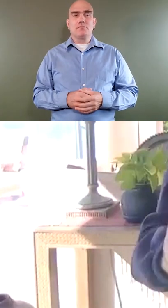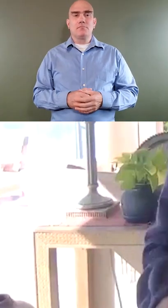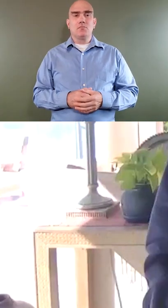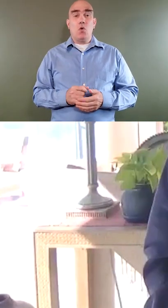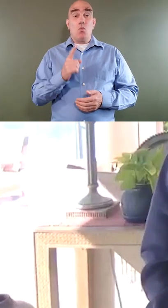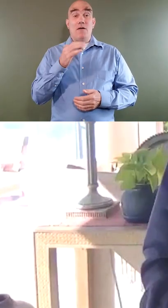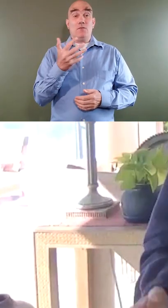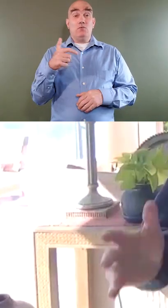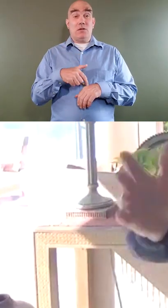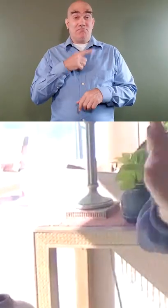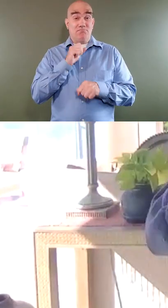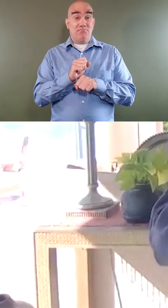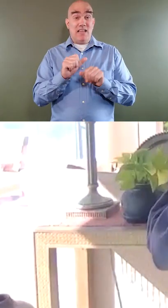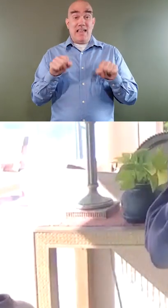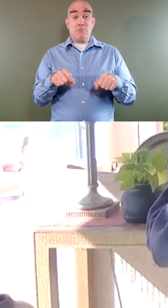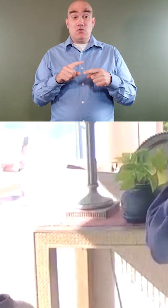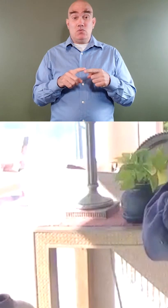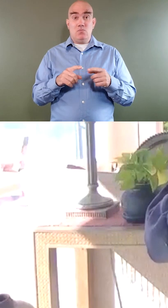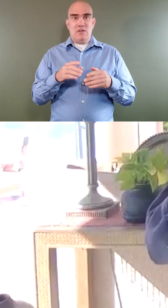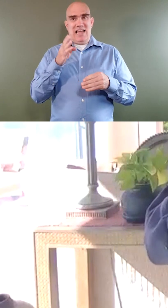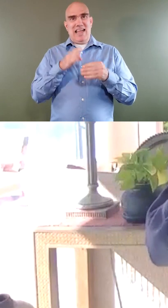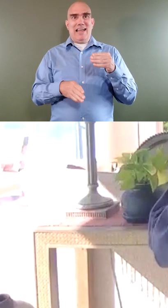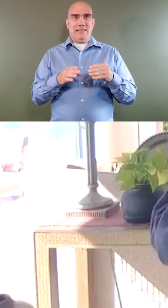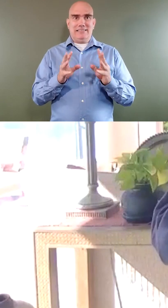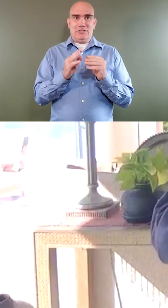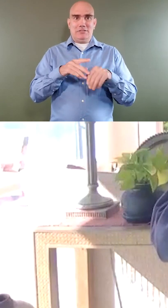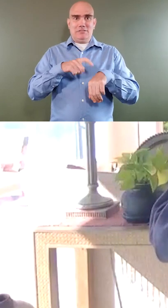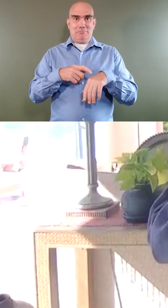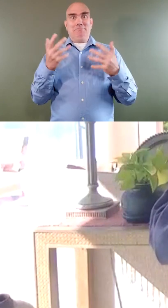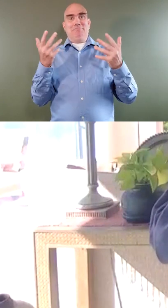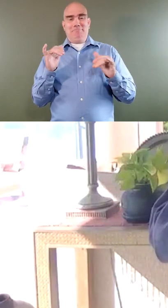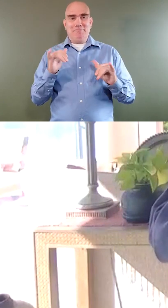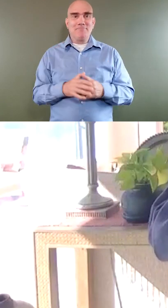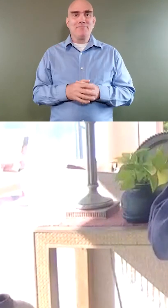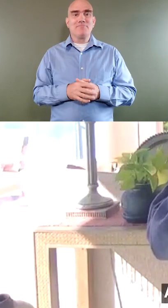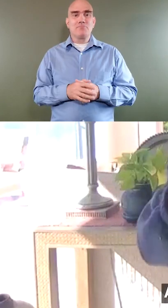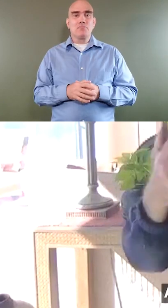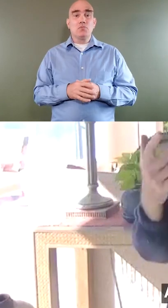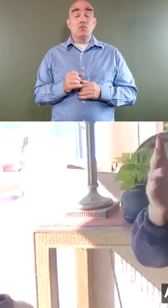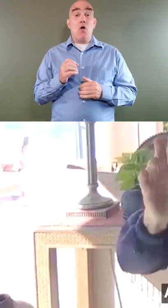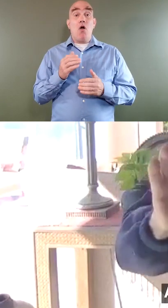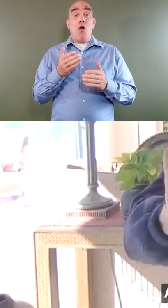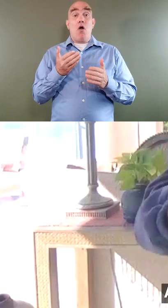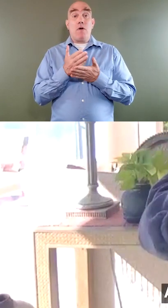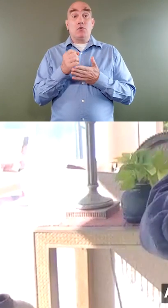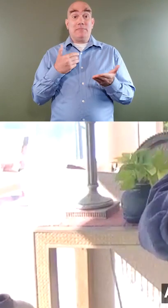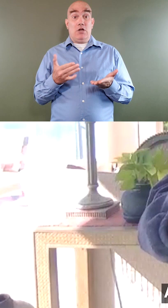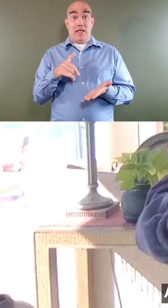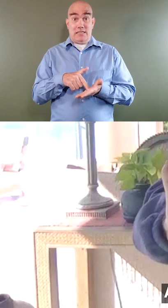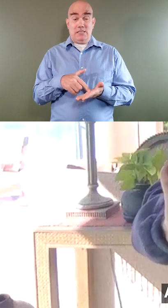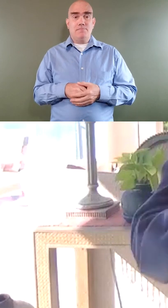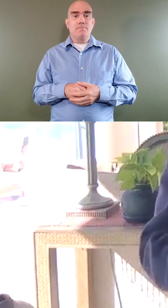One of the few times that I'm actually been able to make this end the session on time. All right, so I'm here like